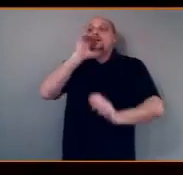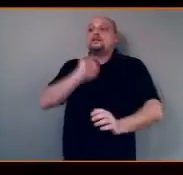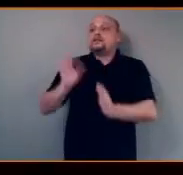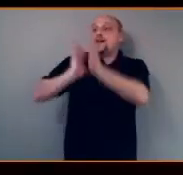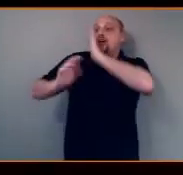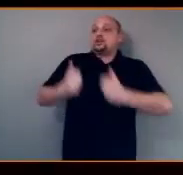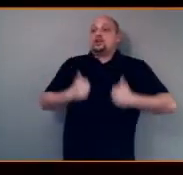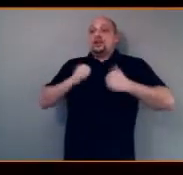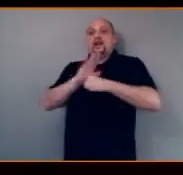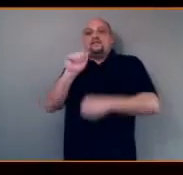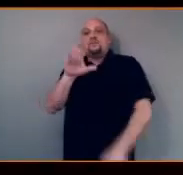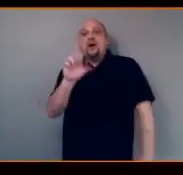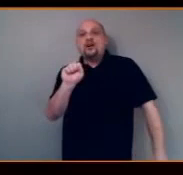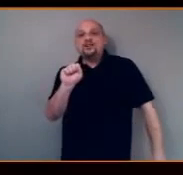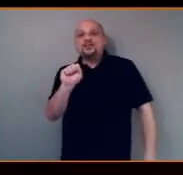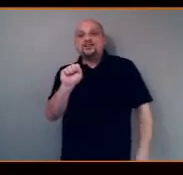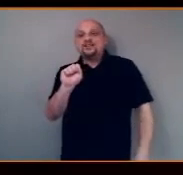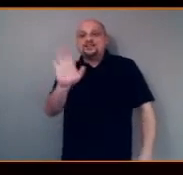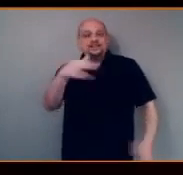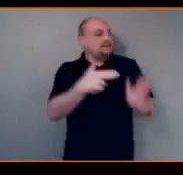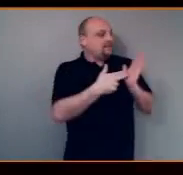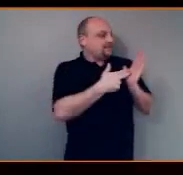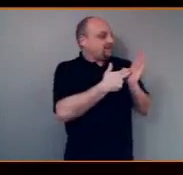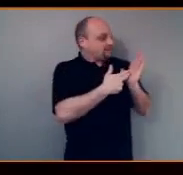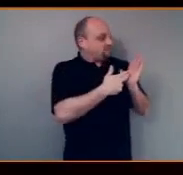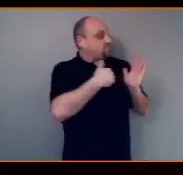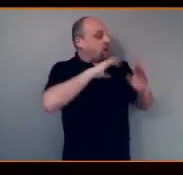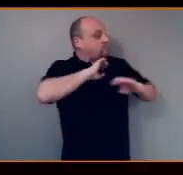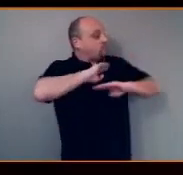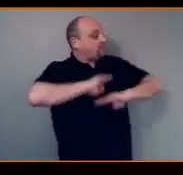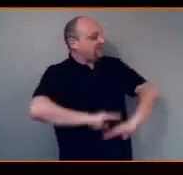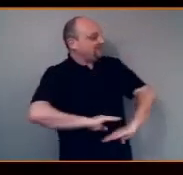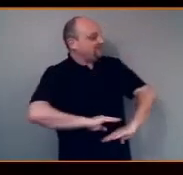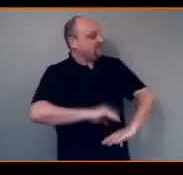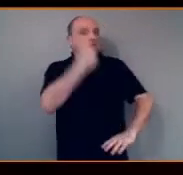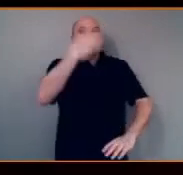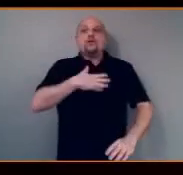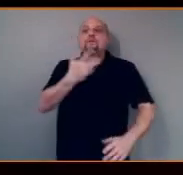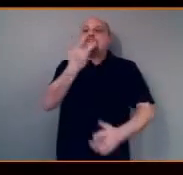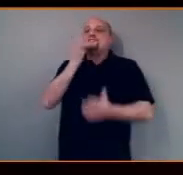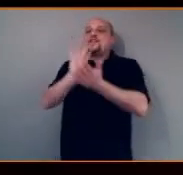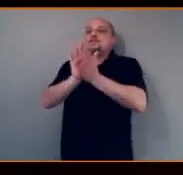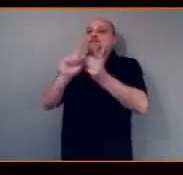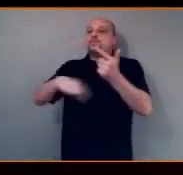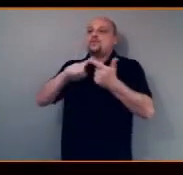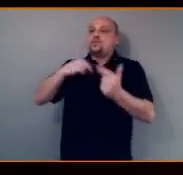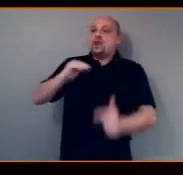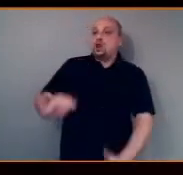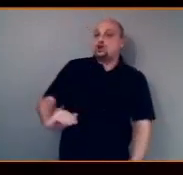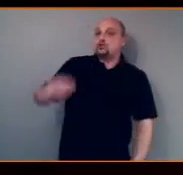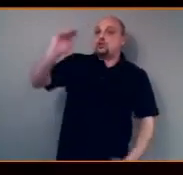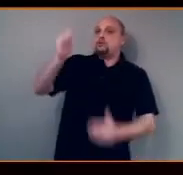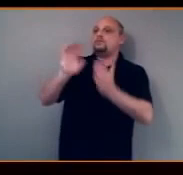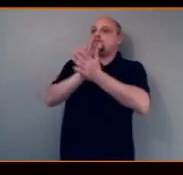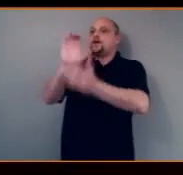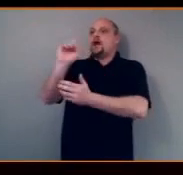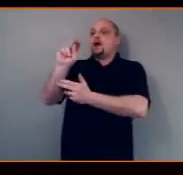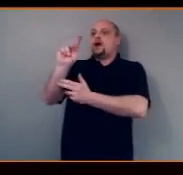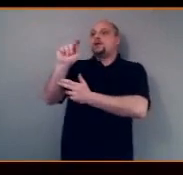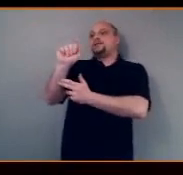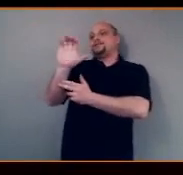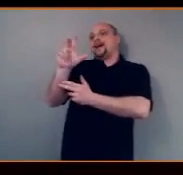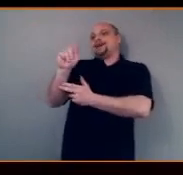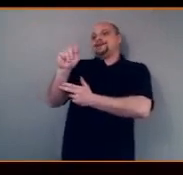I would be really relieved. One of my favorite movies growing up is Contact, and it kind of instilled upon this idea of like